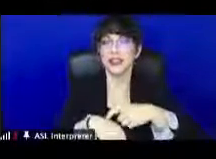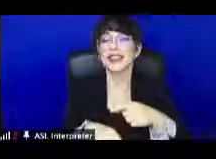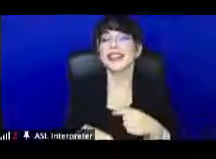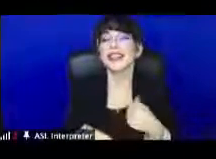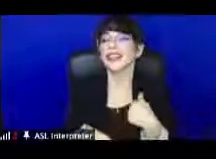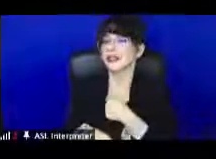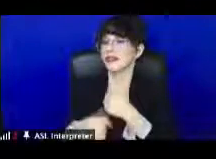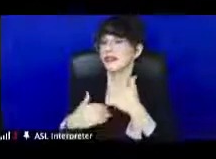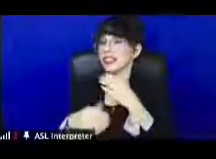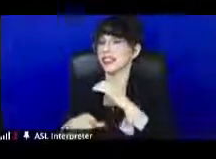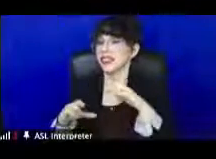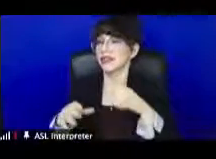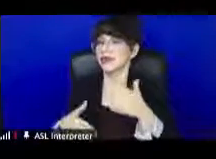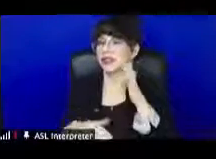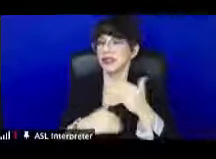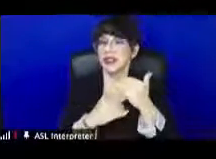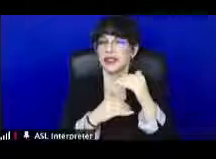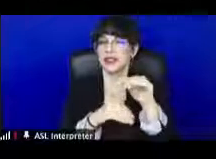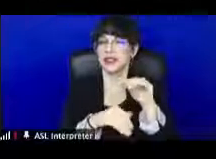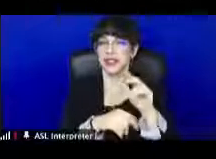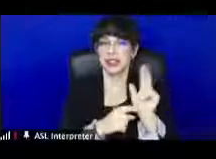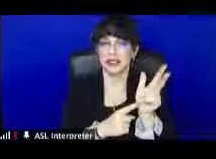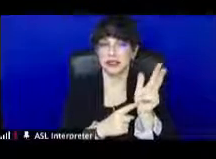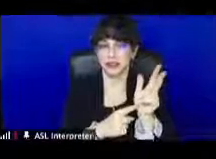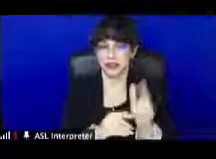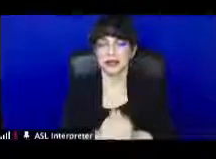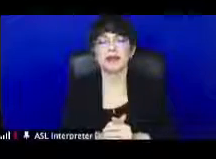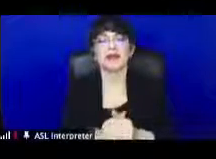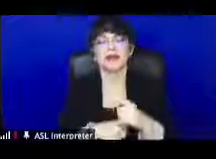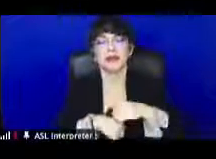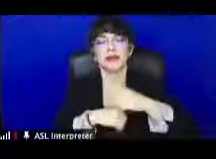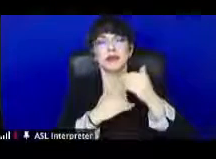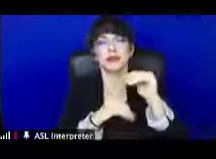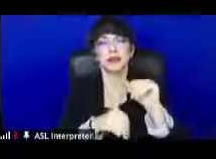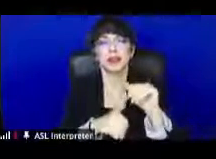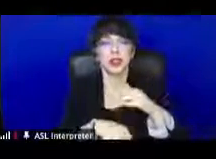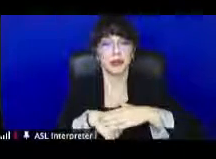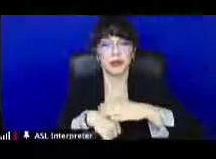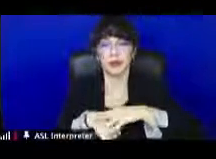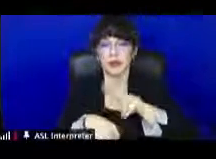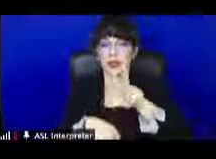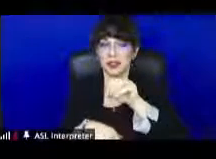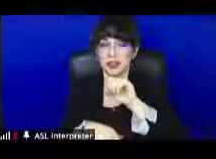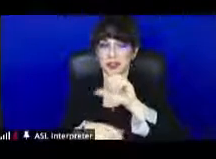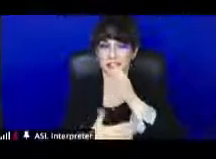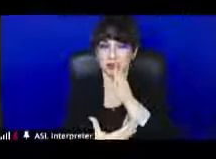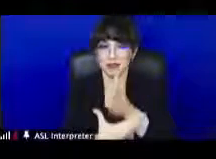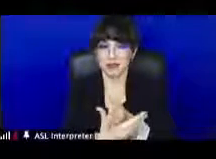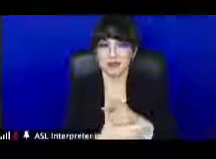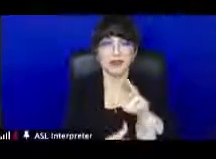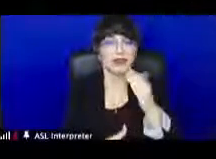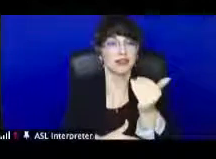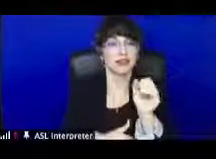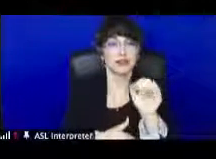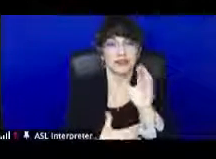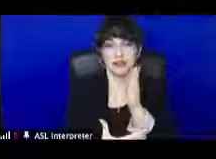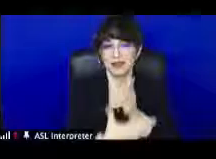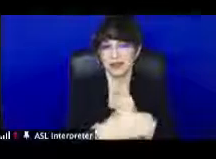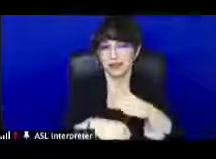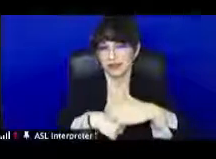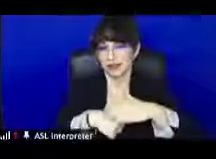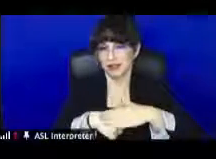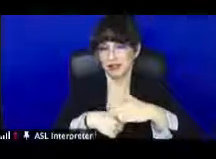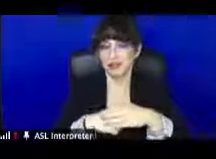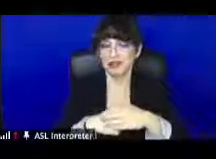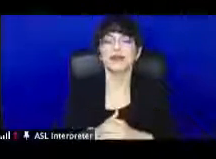a 3-minute time limit. There will be a warning at 30 seconds and 15 seconds remaining. It is